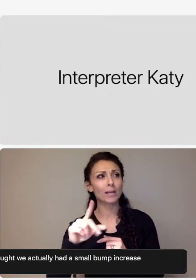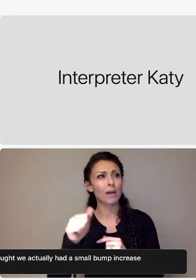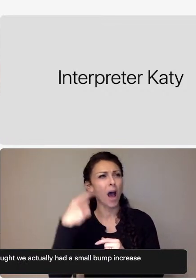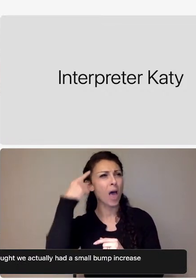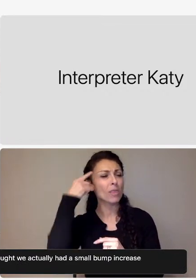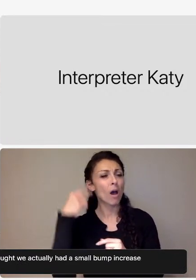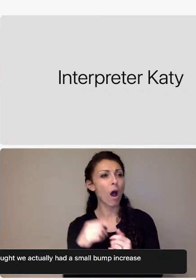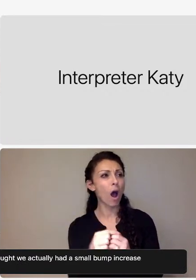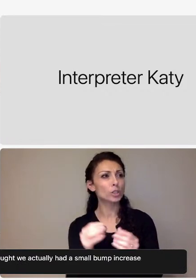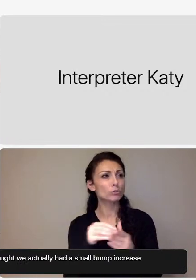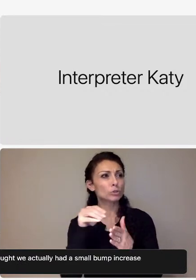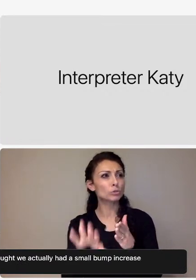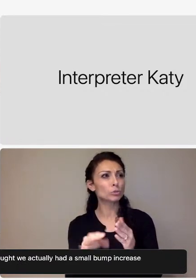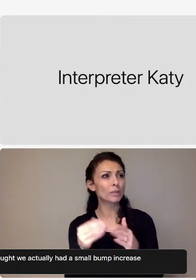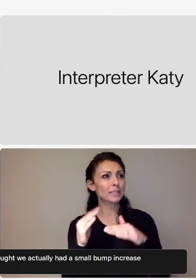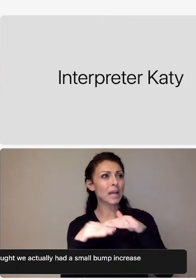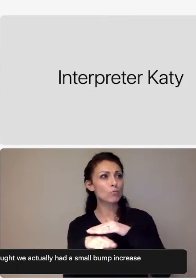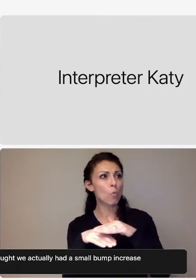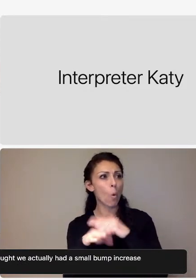academic year